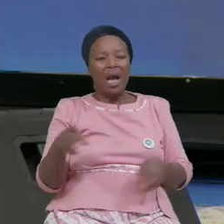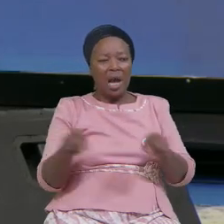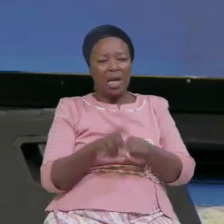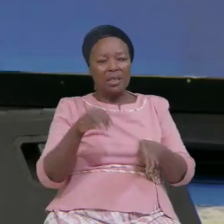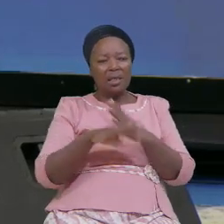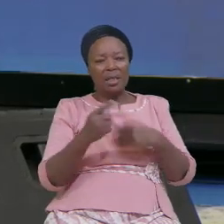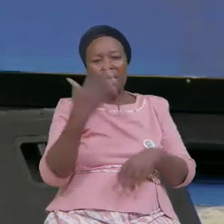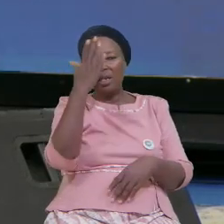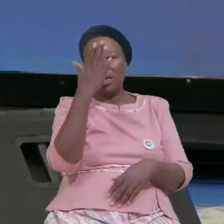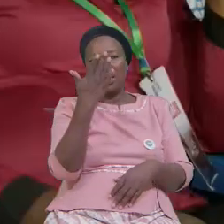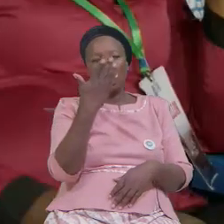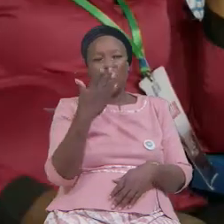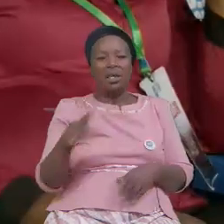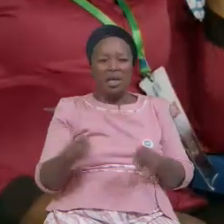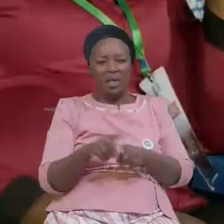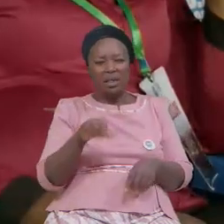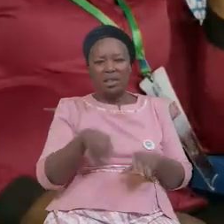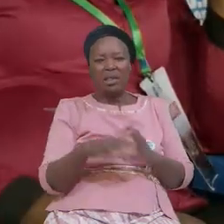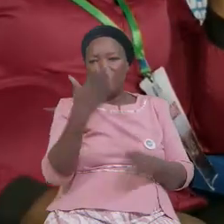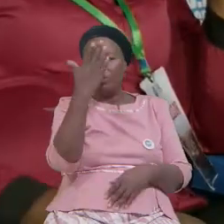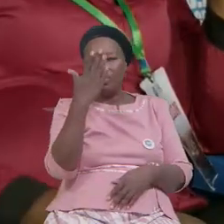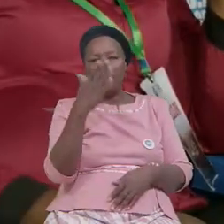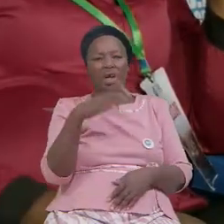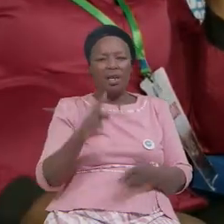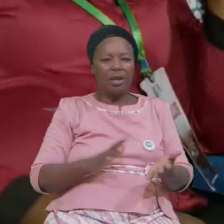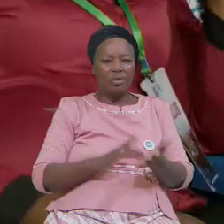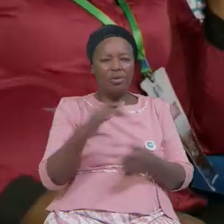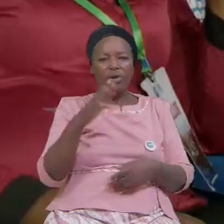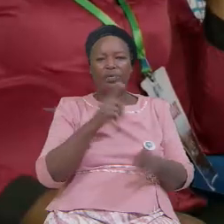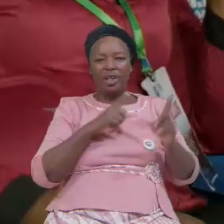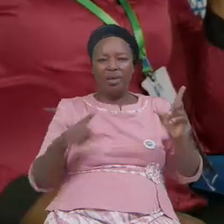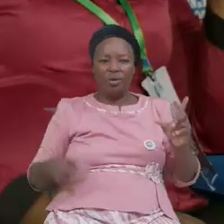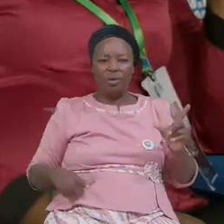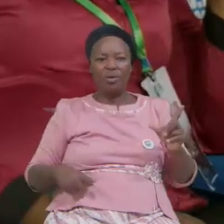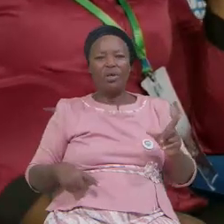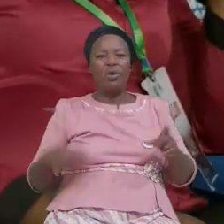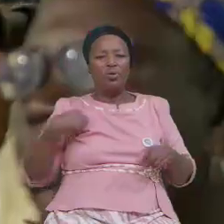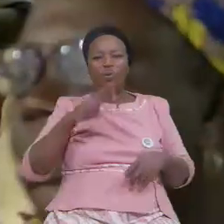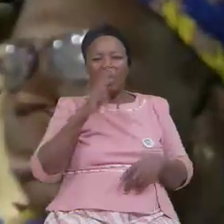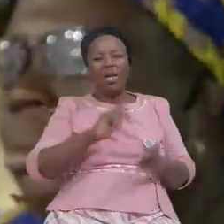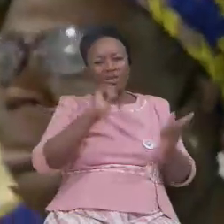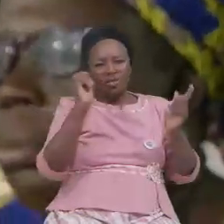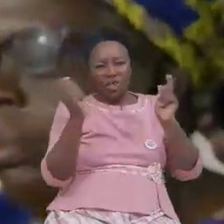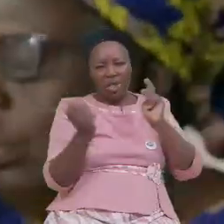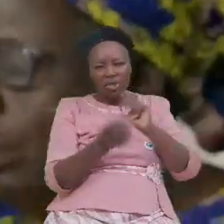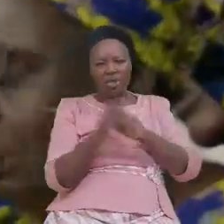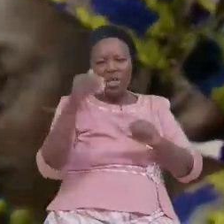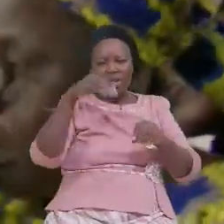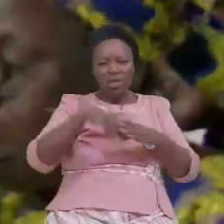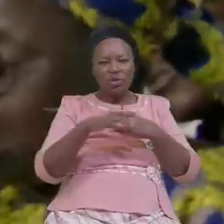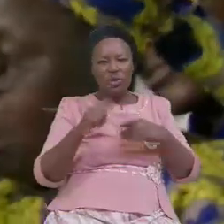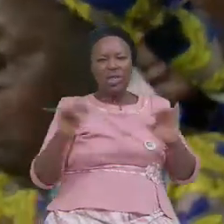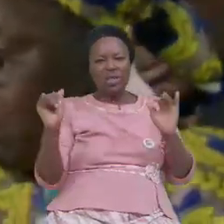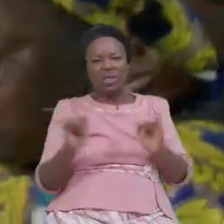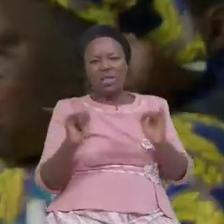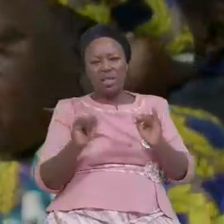glass, as in a mirror, the glory of the Lord, we are changed into the